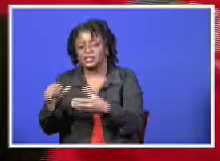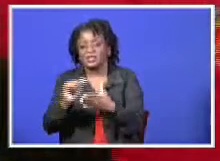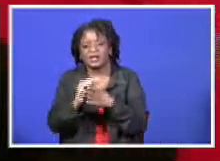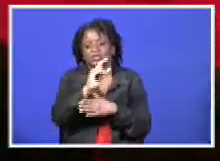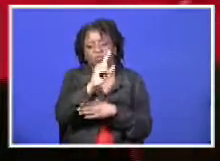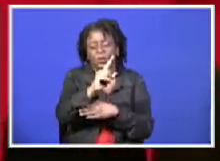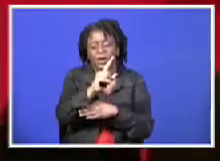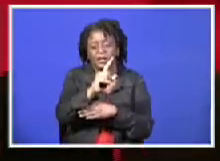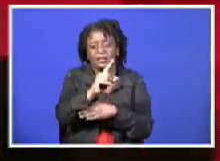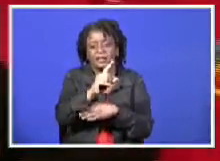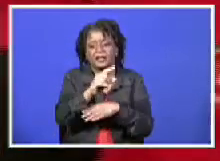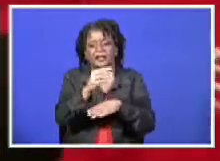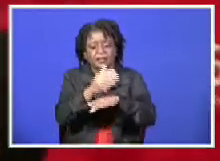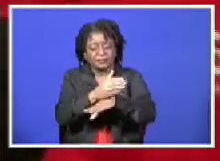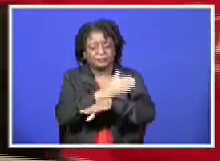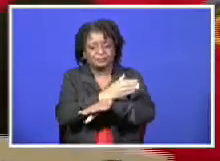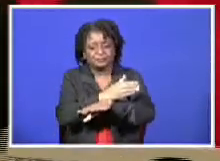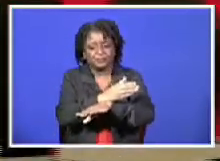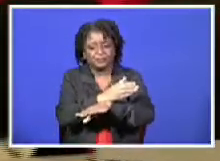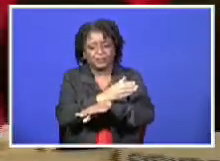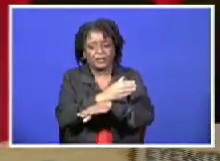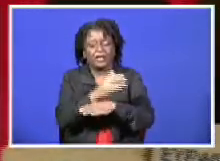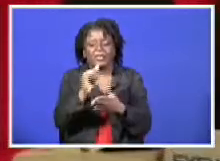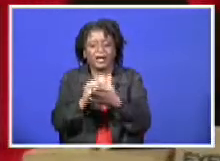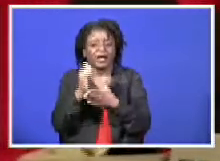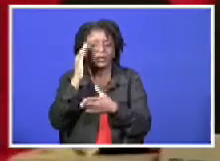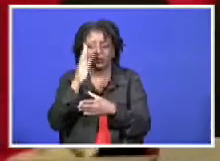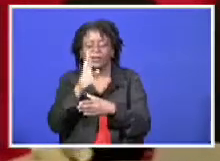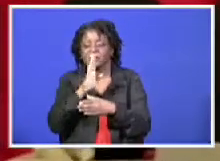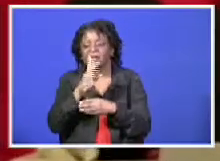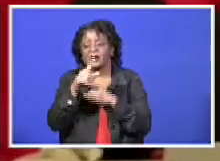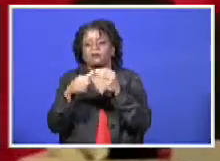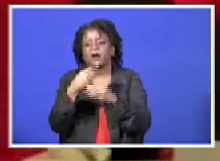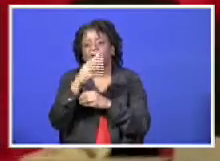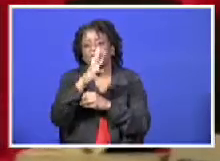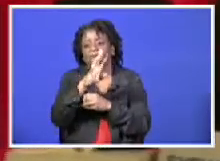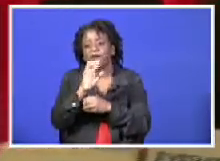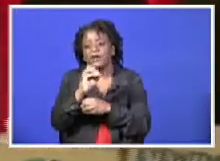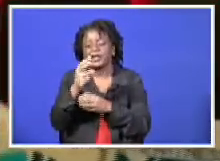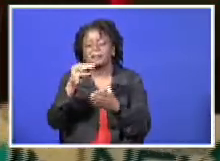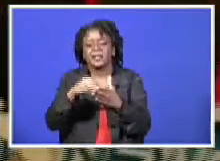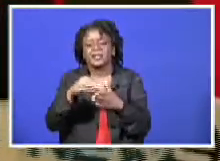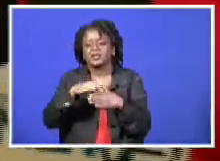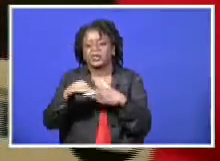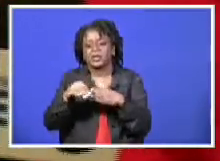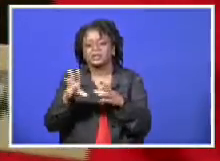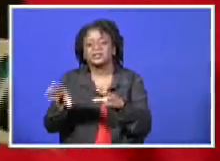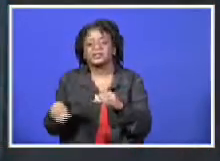capital improvement the COO speak about. That's going to be around $40 million to put that infrastructure in.